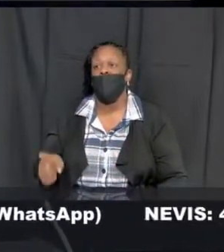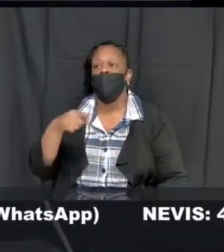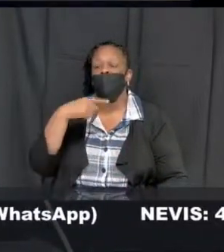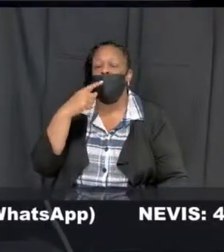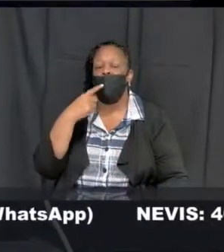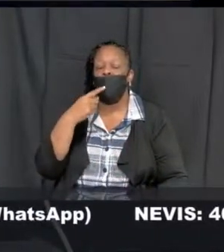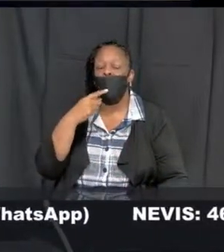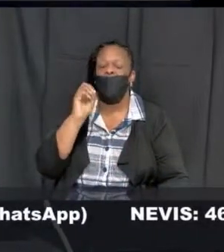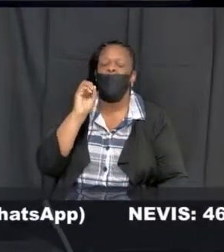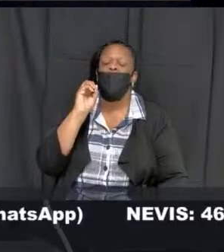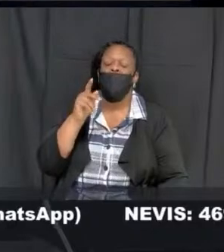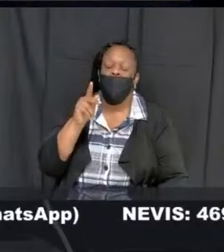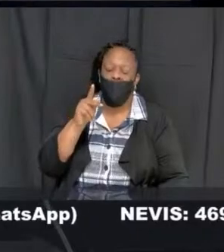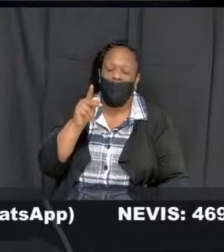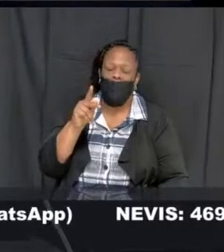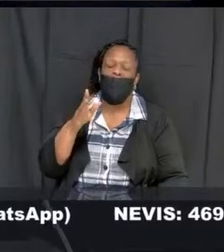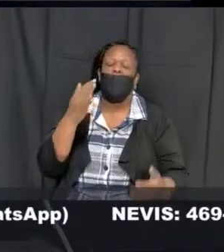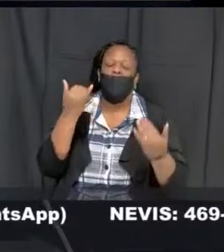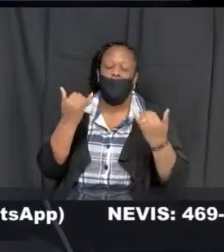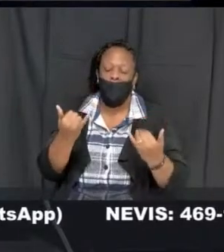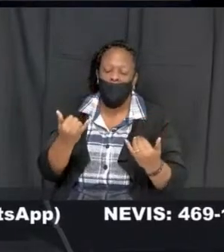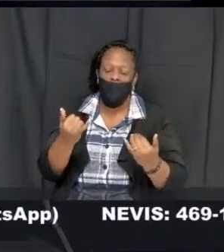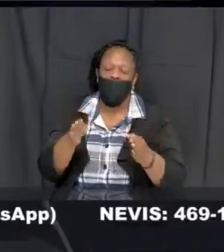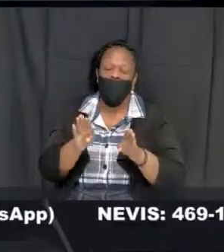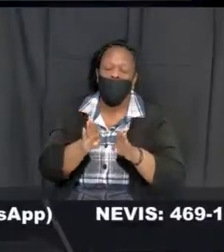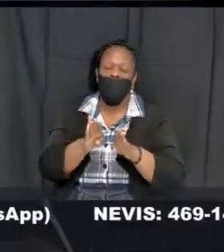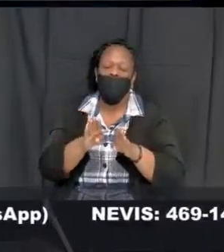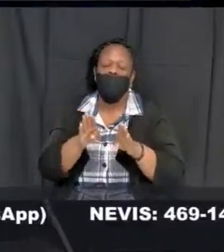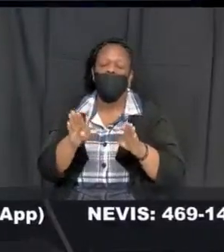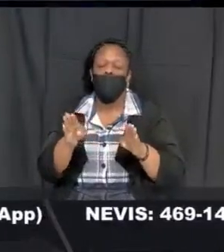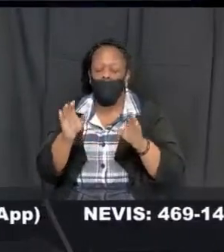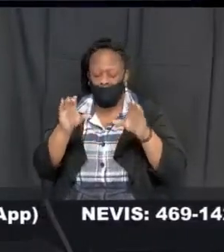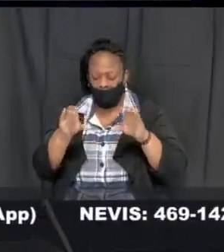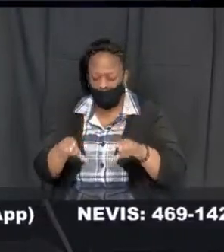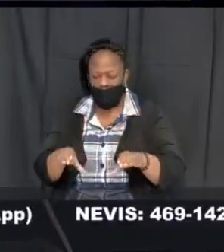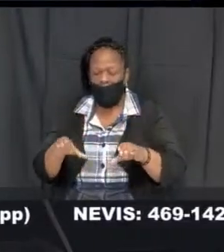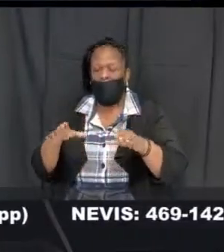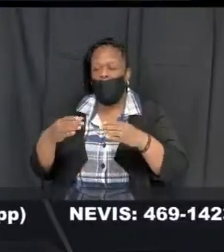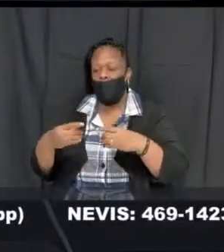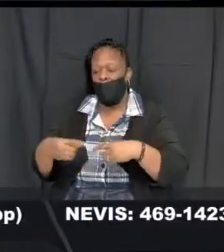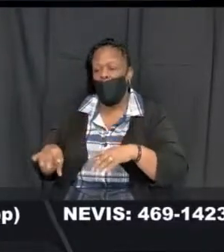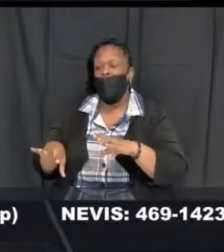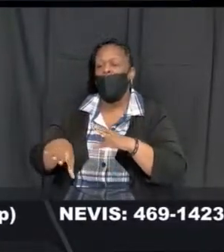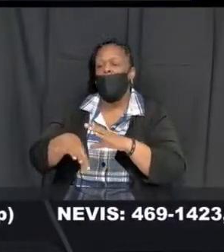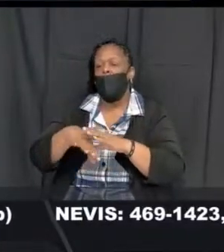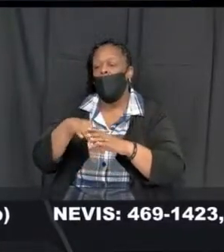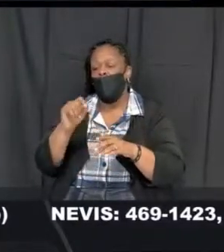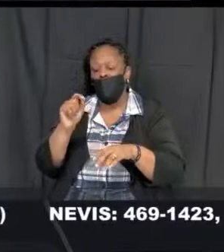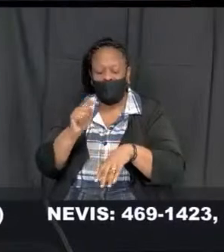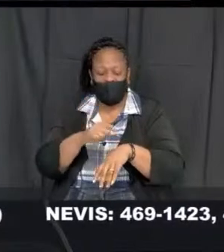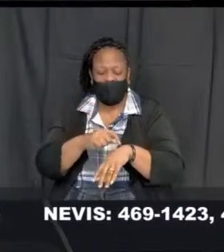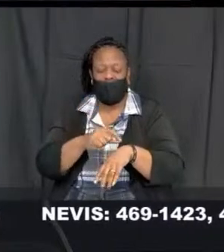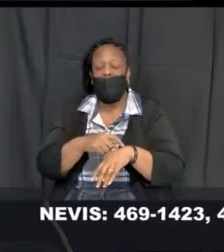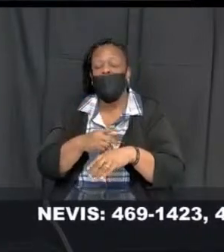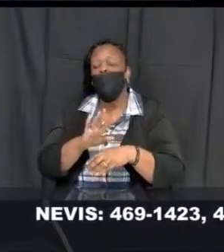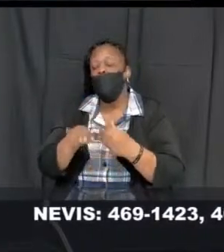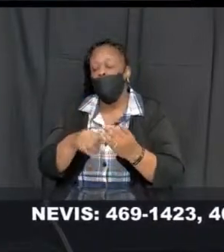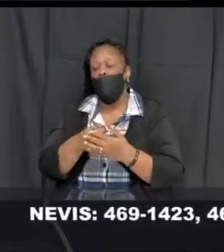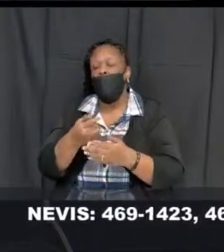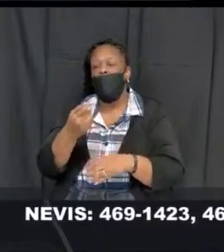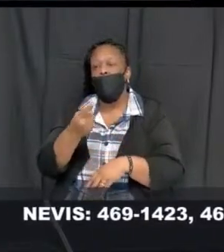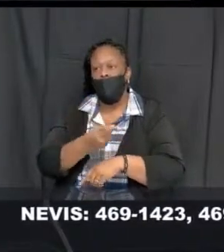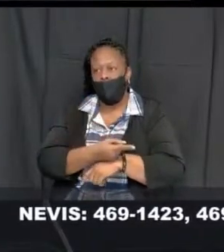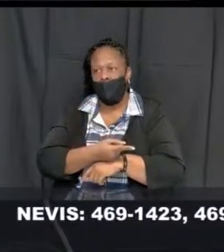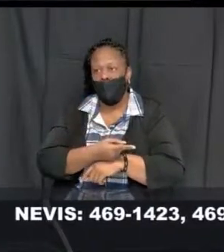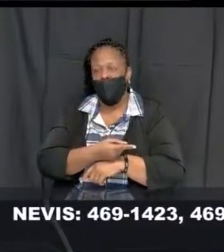restrictions were lifted on curfews. So therefore, the country would have opened up. During that time, we